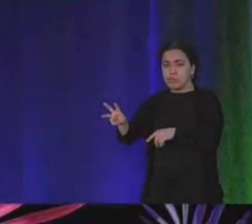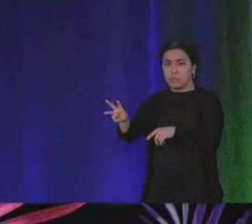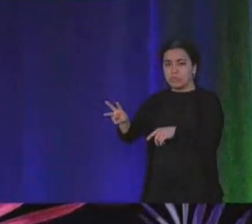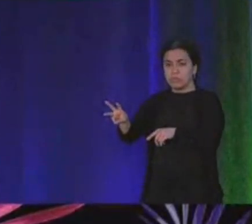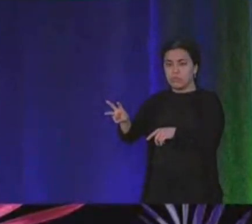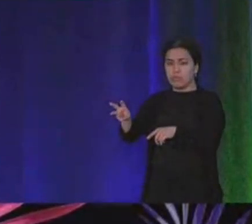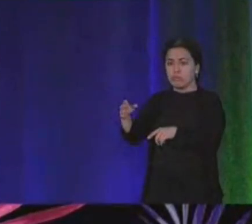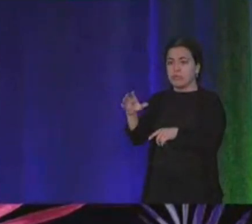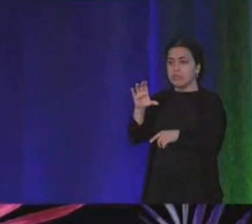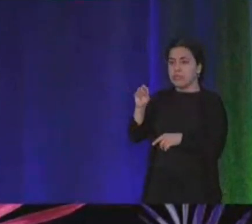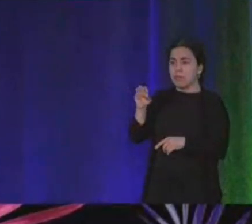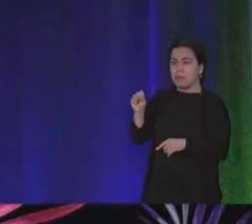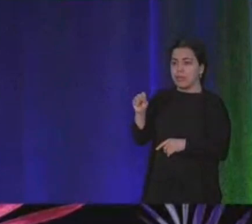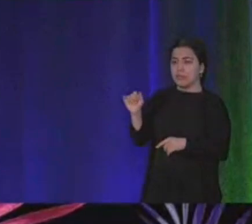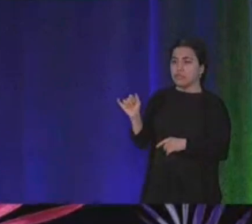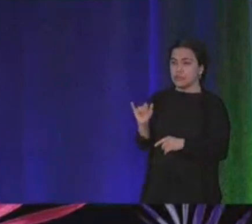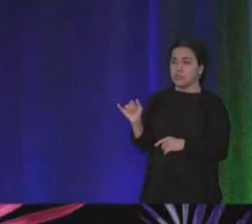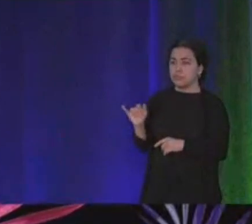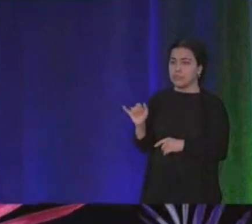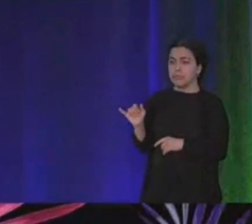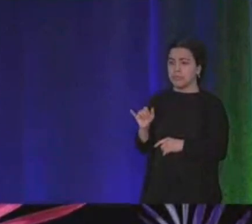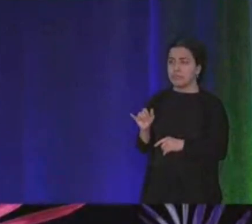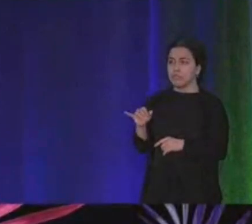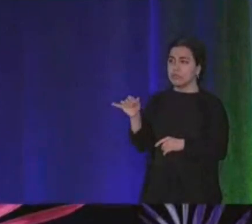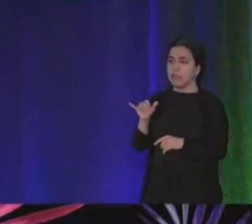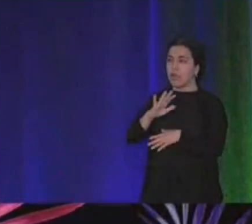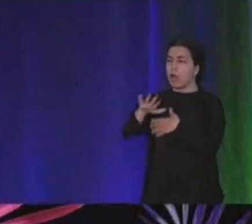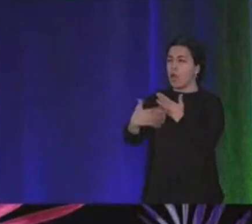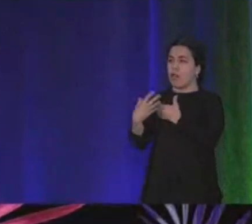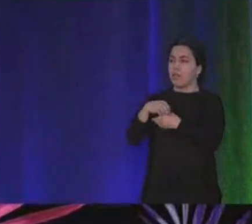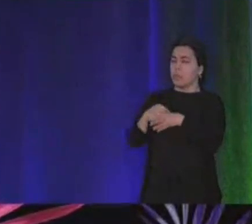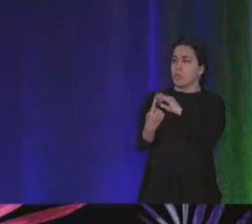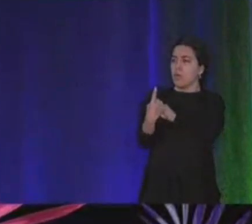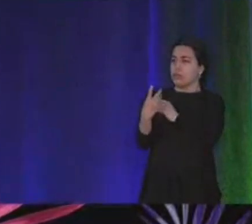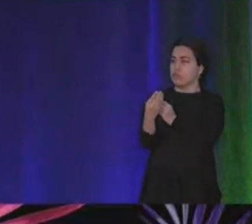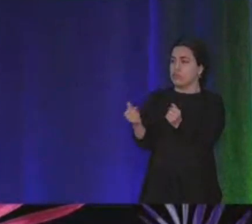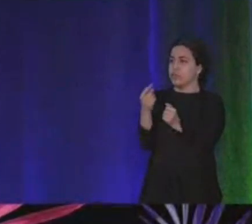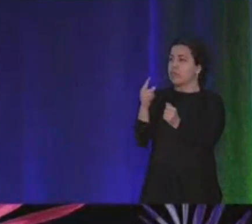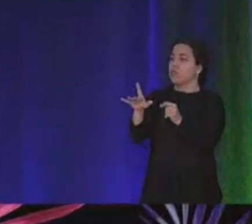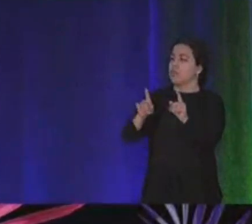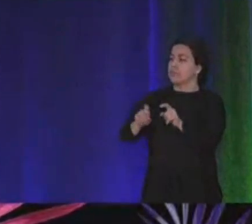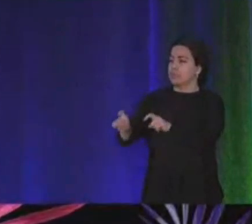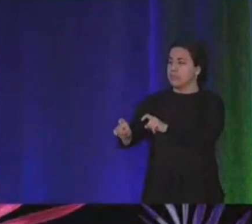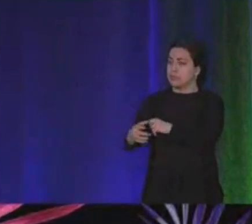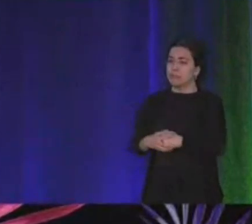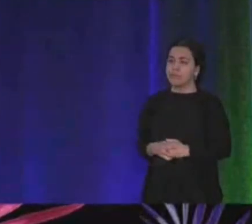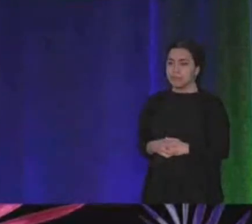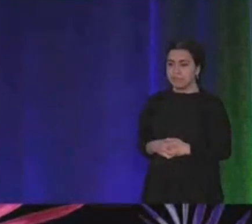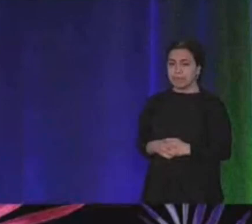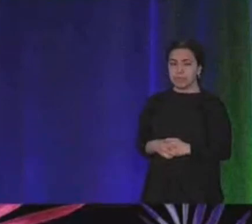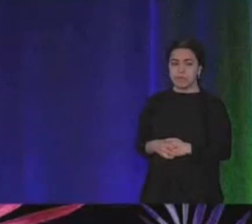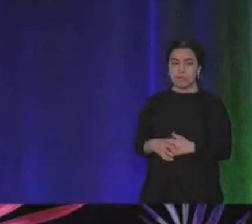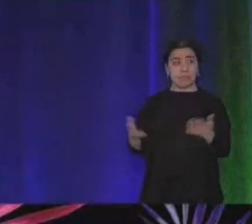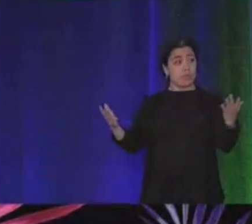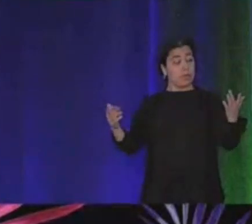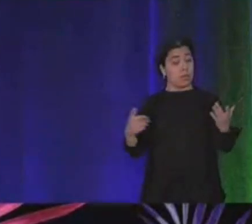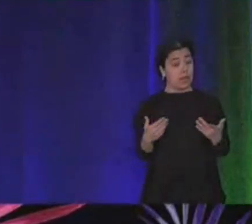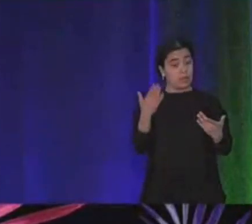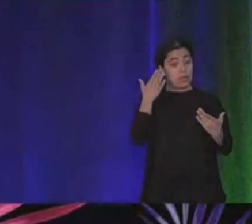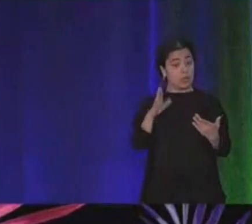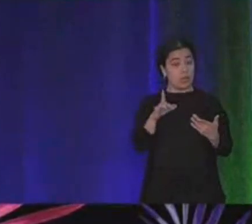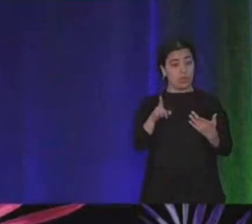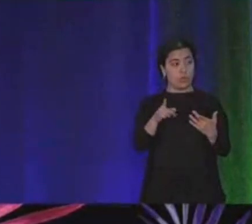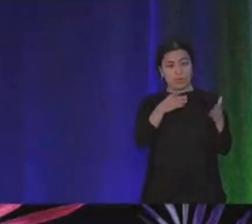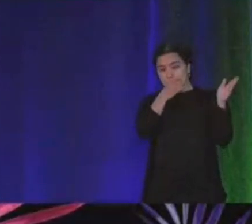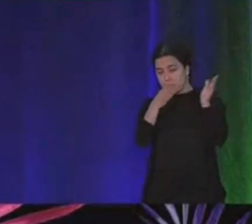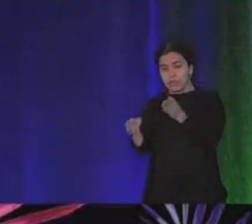a CMS now too. So it's more like an all-in-one solution for web experimentation. Cool. Yeah, I had no idea you guys went into